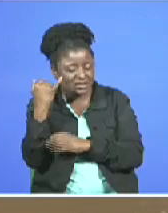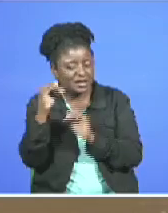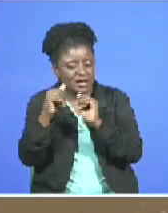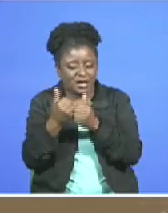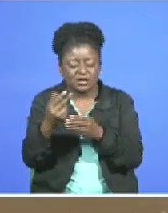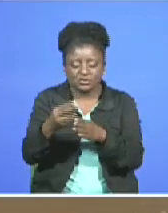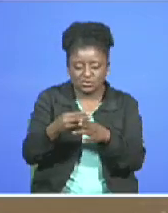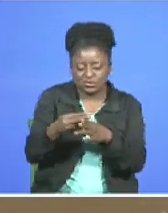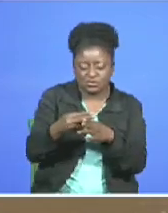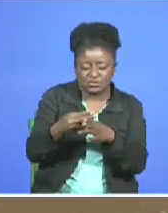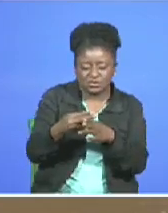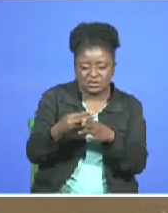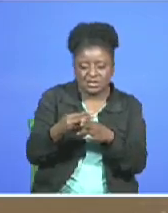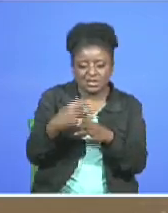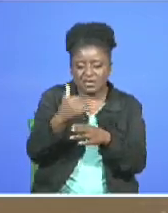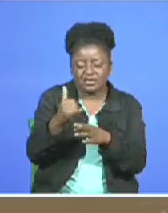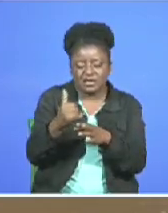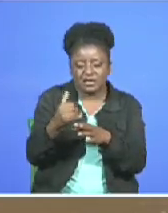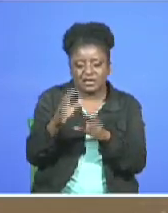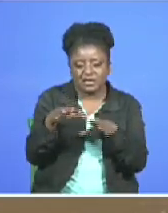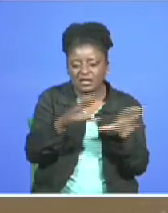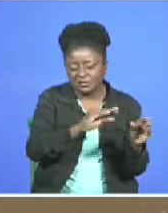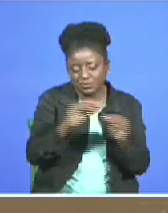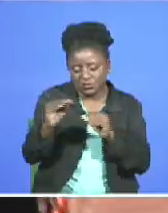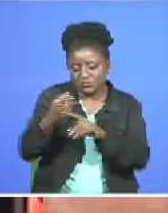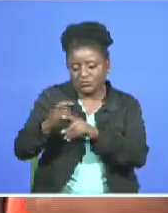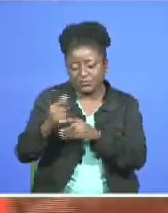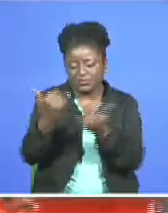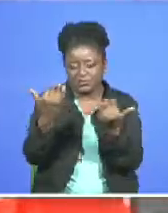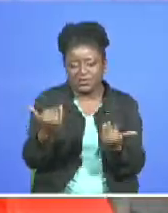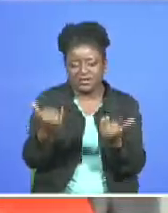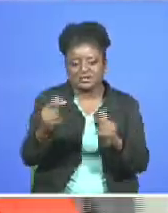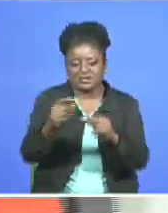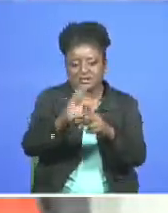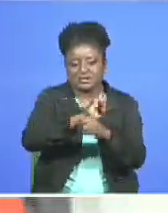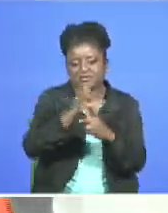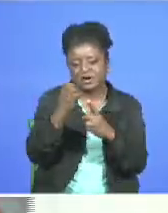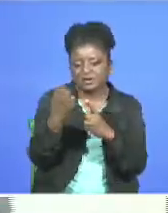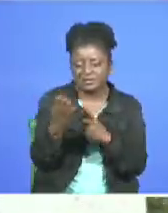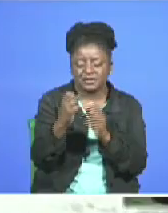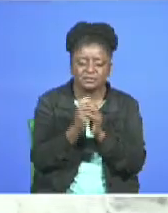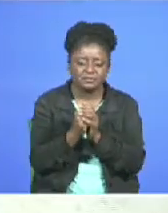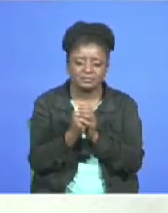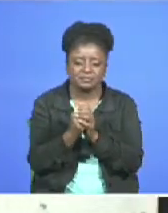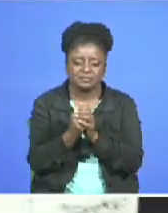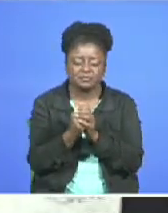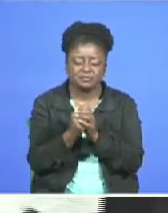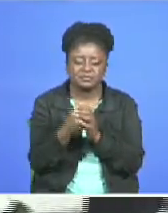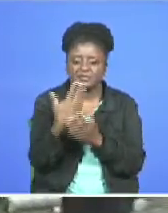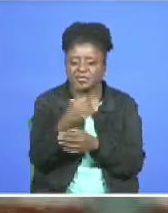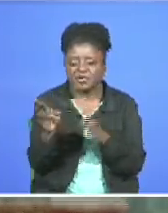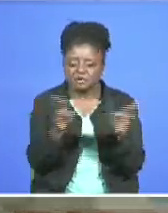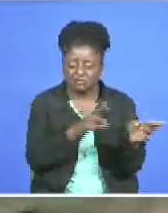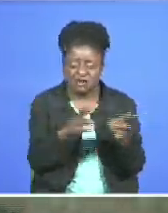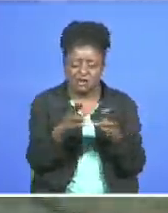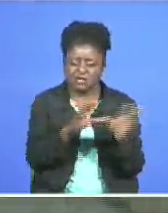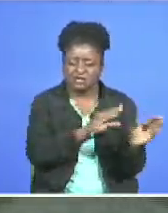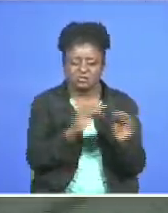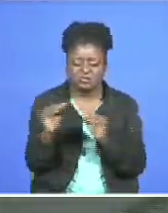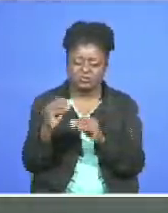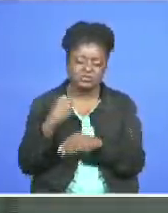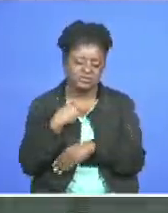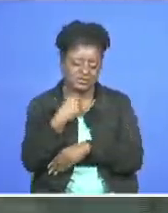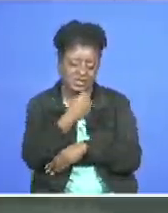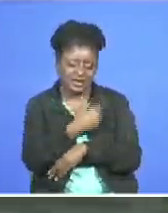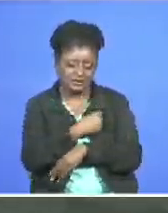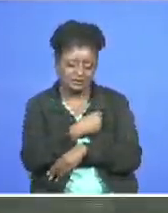soon they're going to be relieved from the present environment. While he says they are ready to have staff relocated as a trade